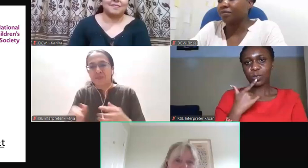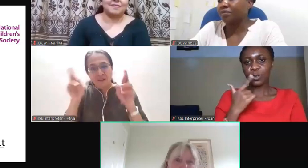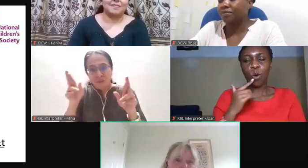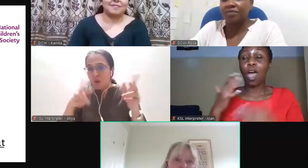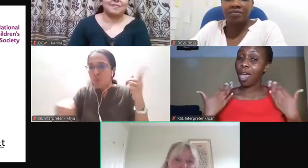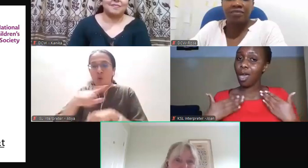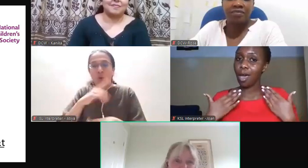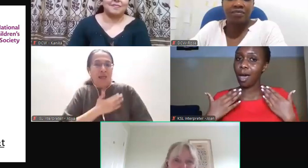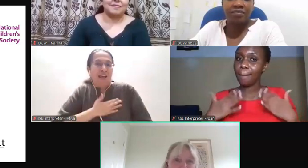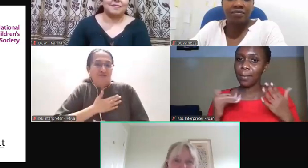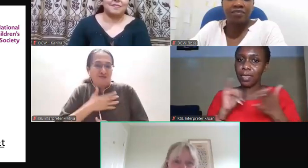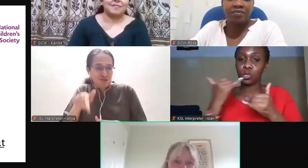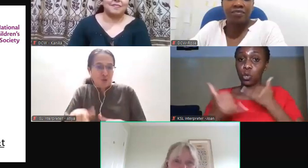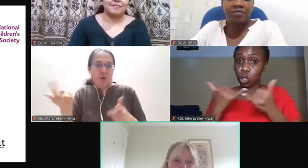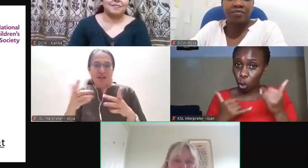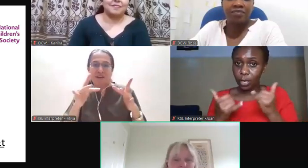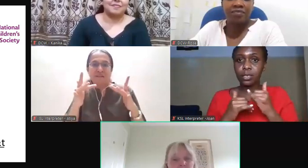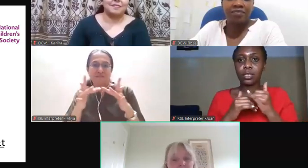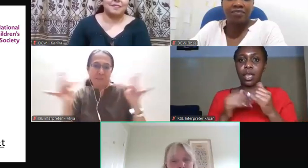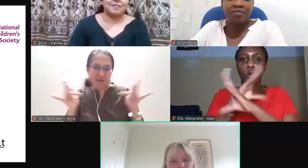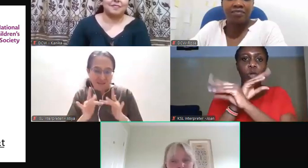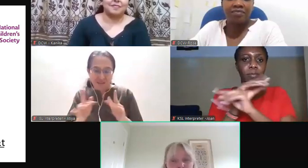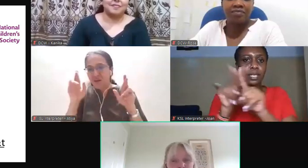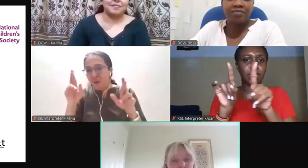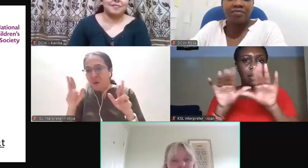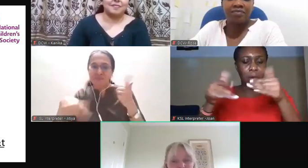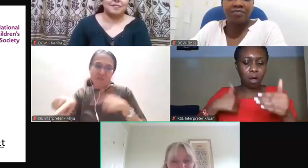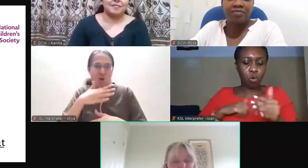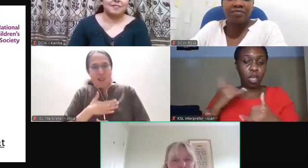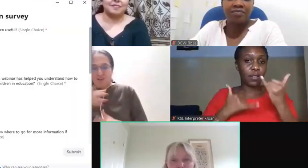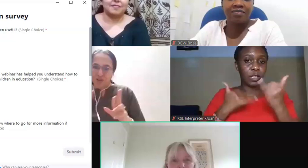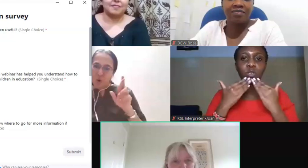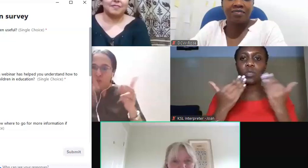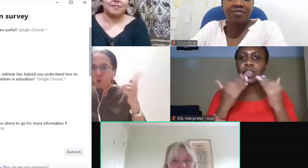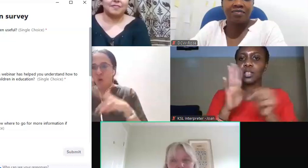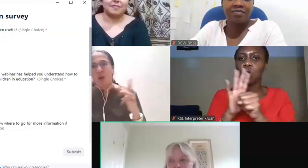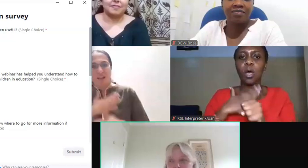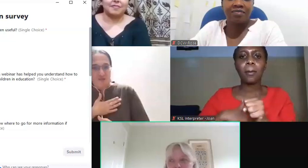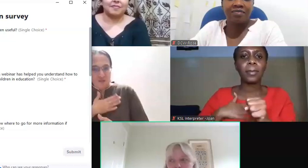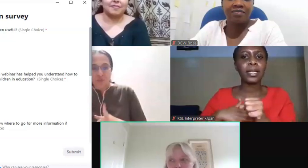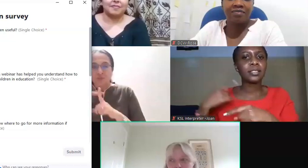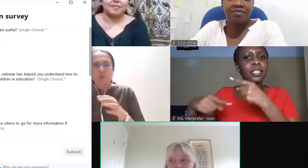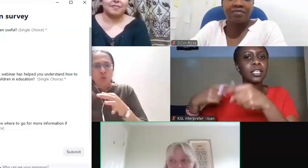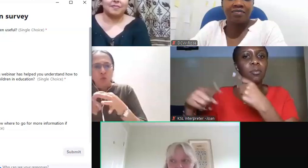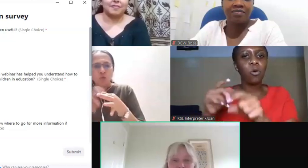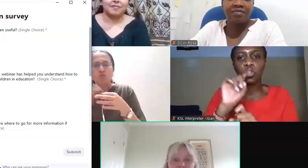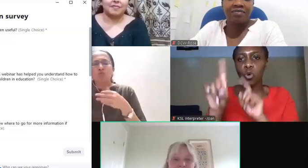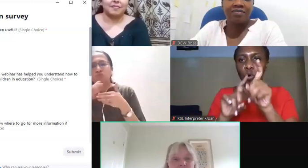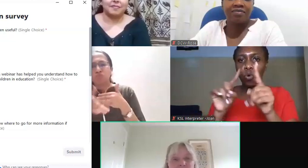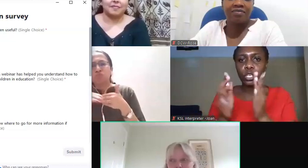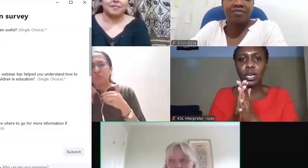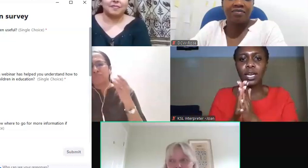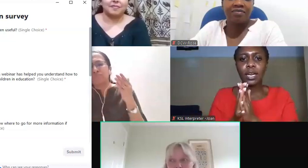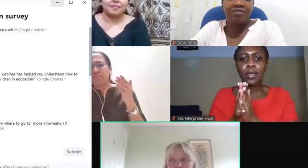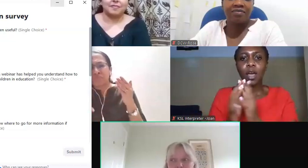the webinar as much as we all have. Thank you so much. Please do keep your questions and everything coming in too.